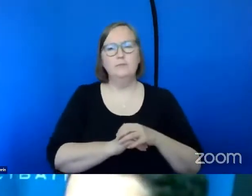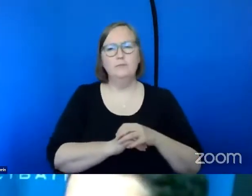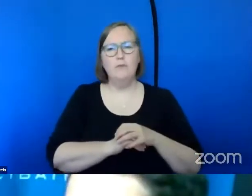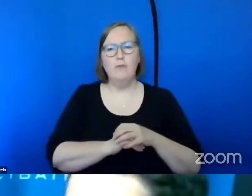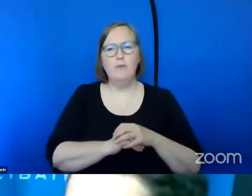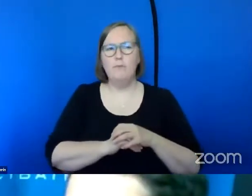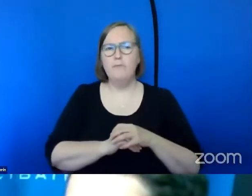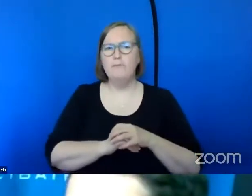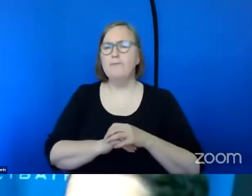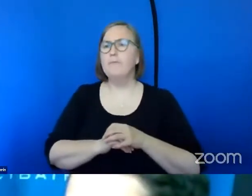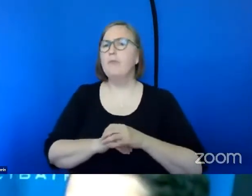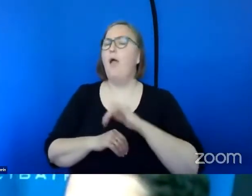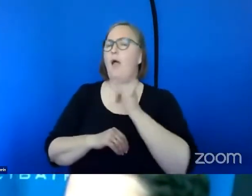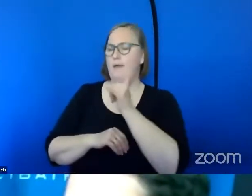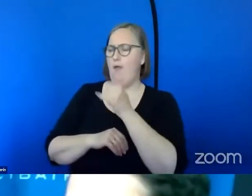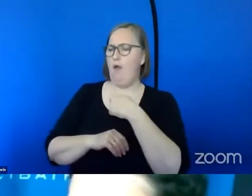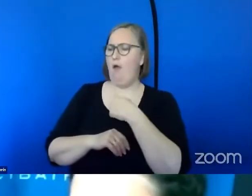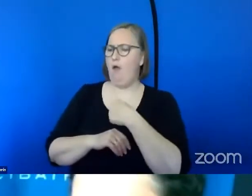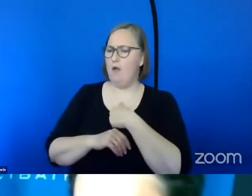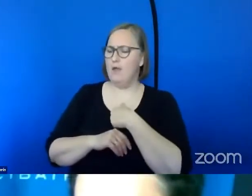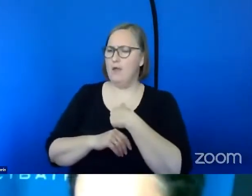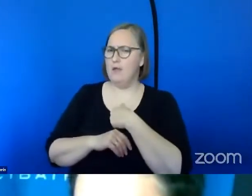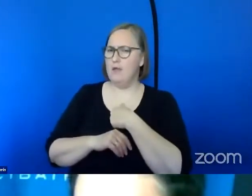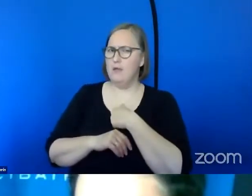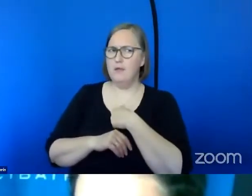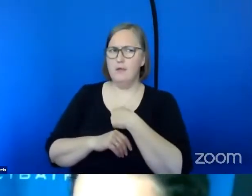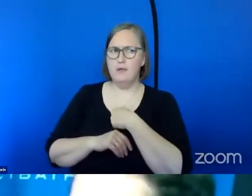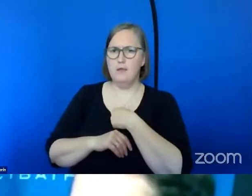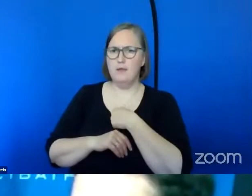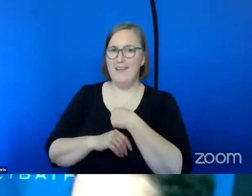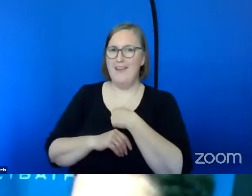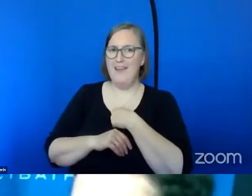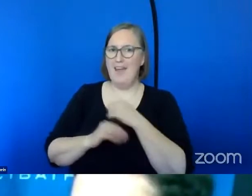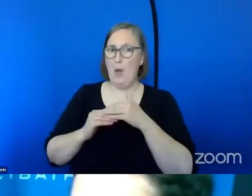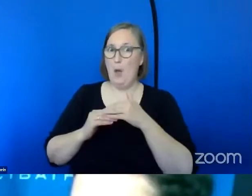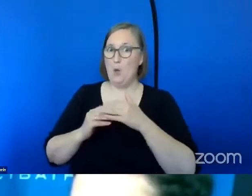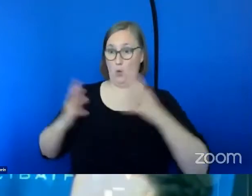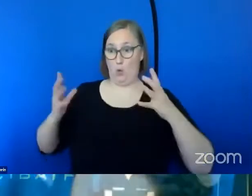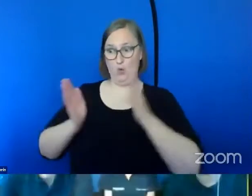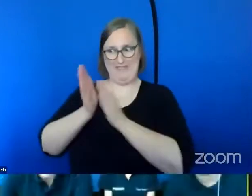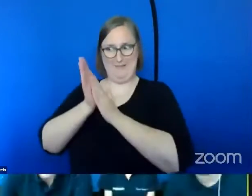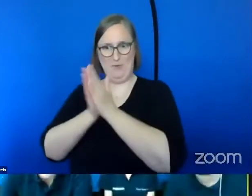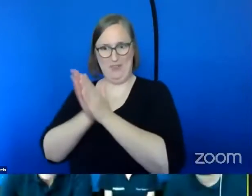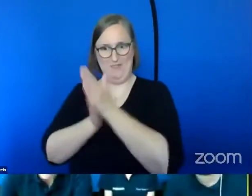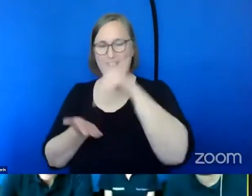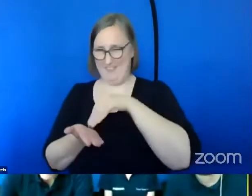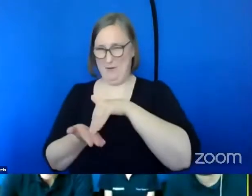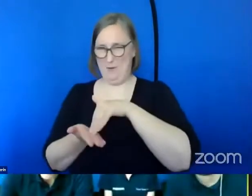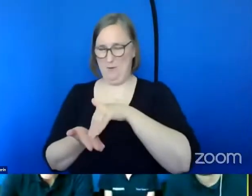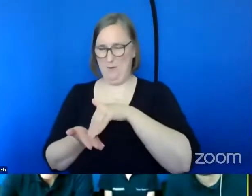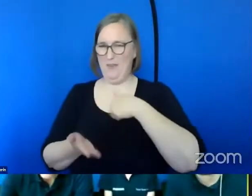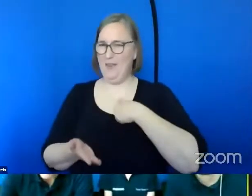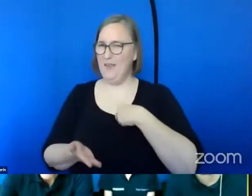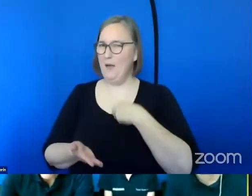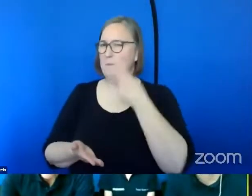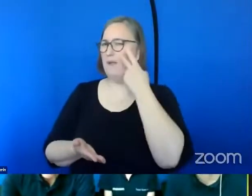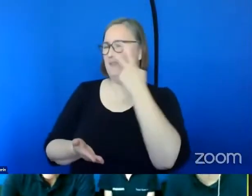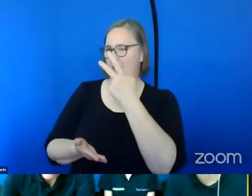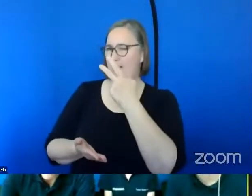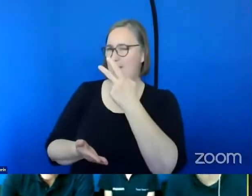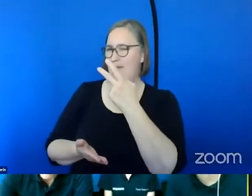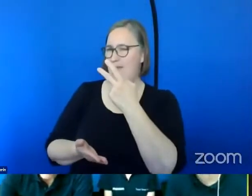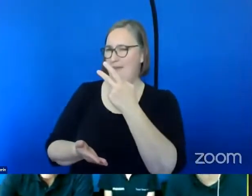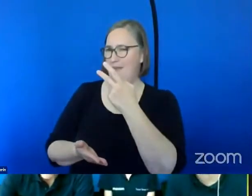competition was very serious, tight, very tight, because they are very good teams, and that was